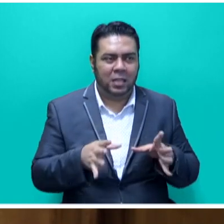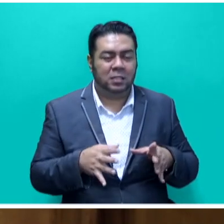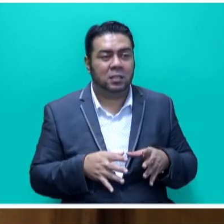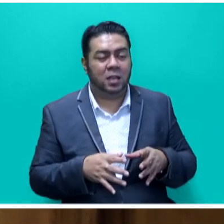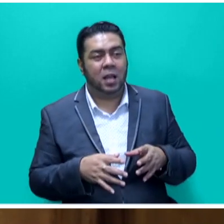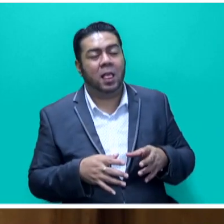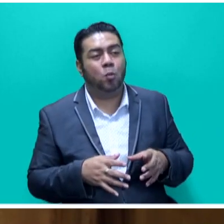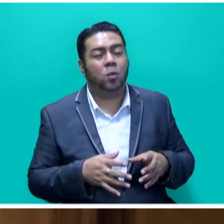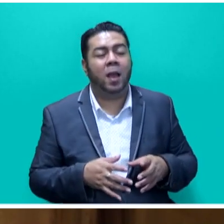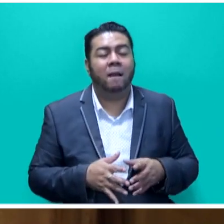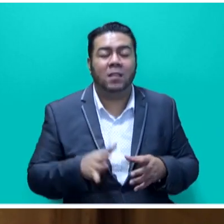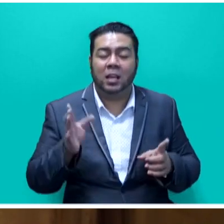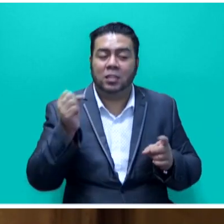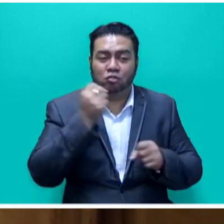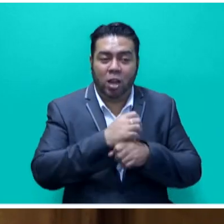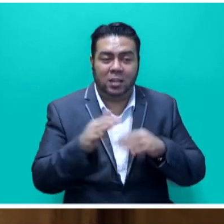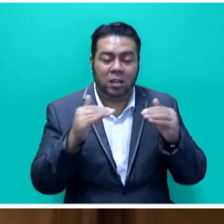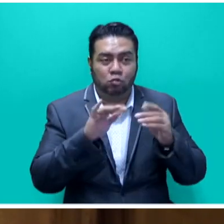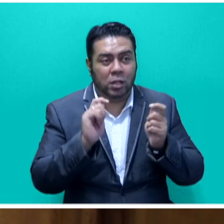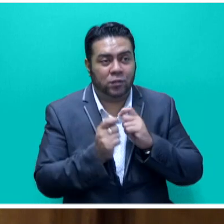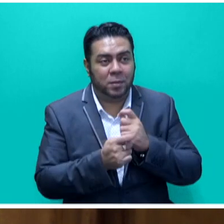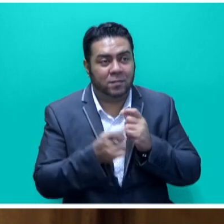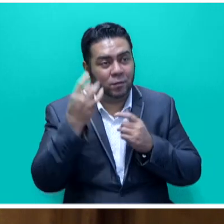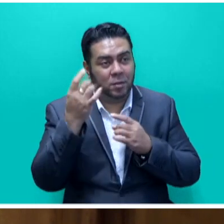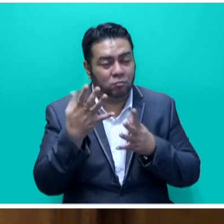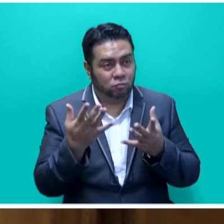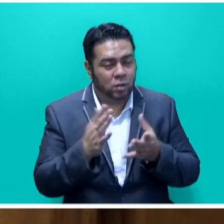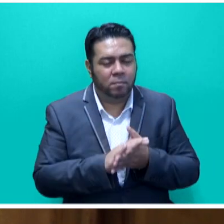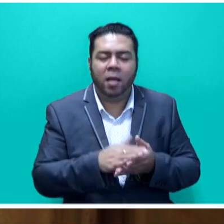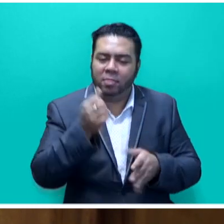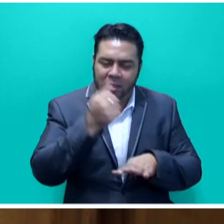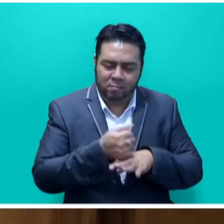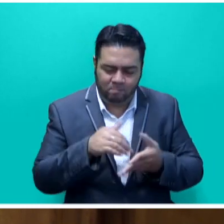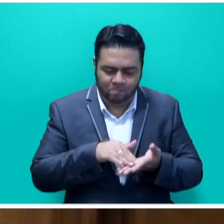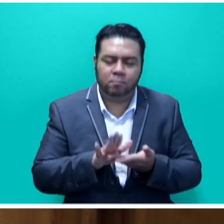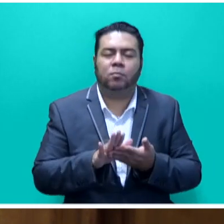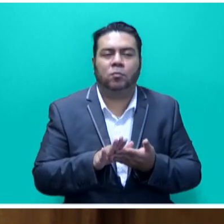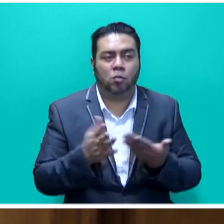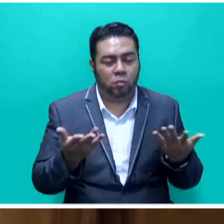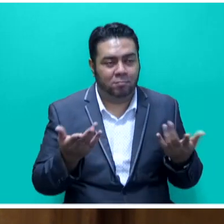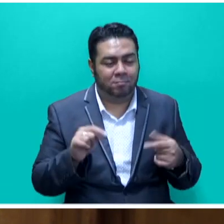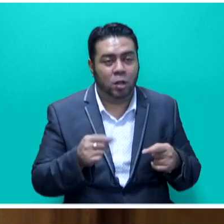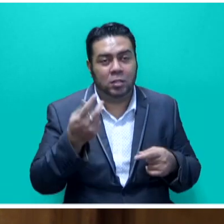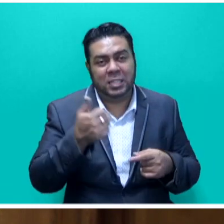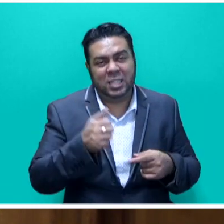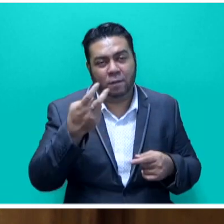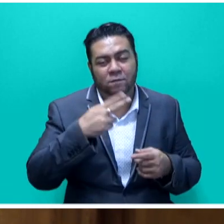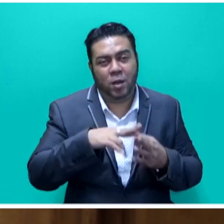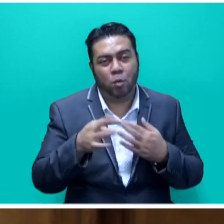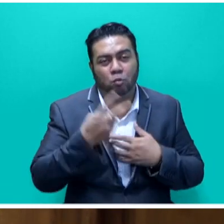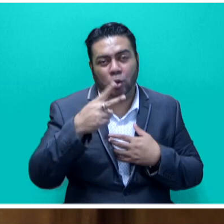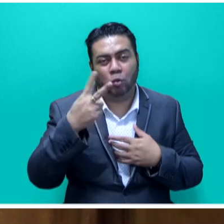Gender transformative institutional capacity building. The Cabinet endorsed this on the 6th of February 2022, and